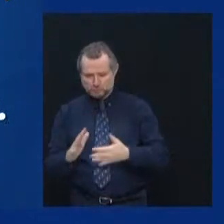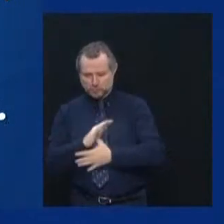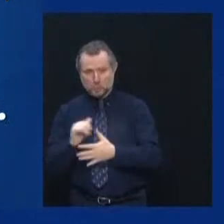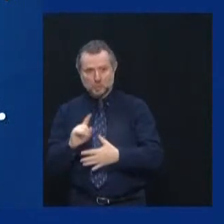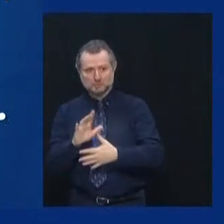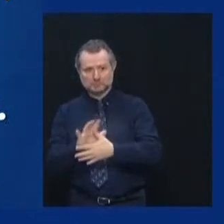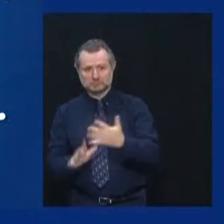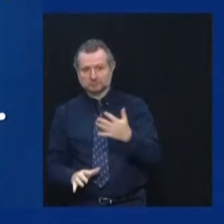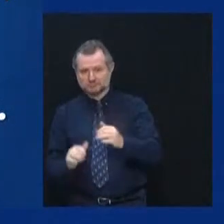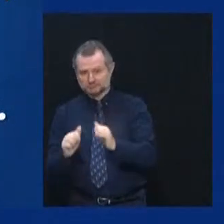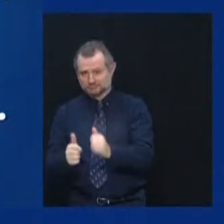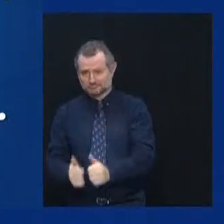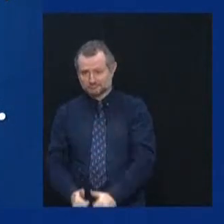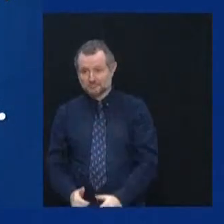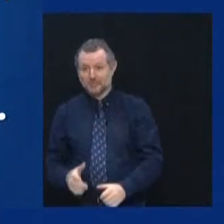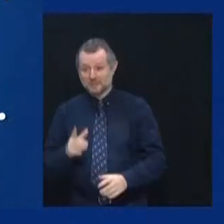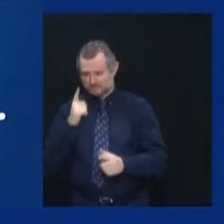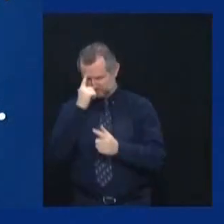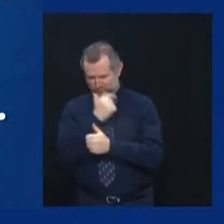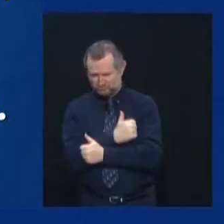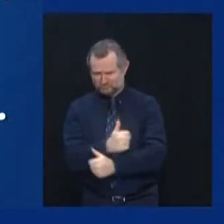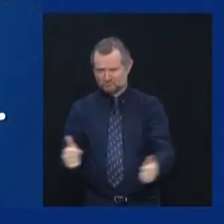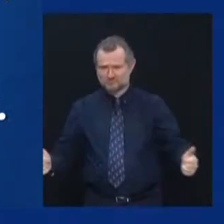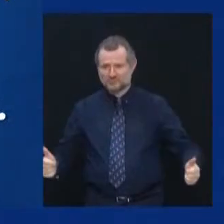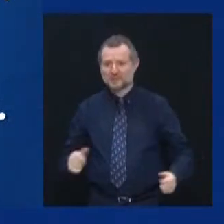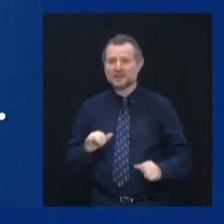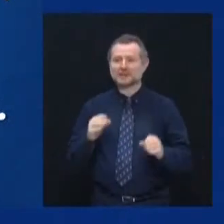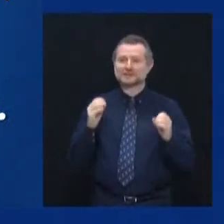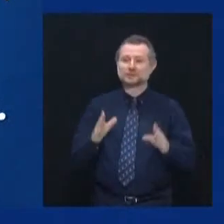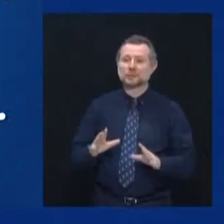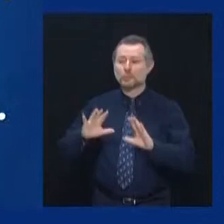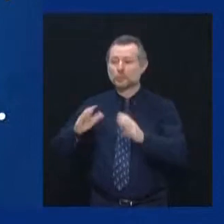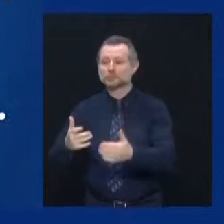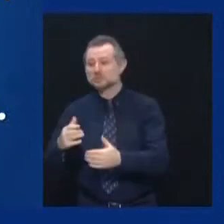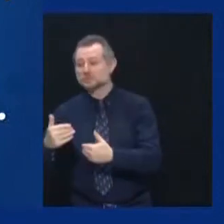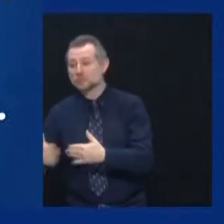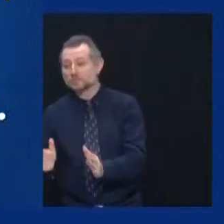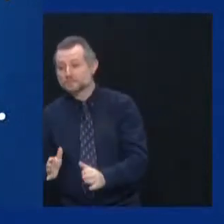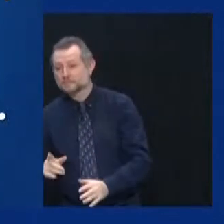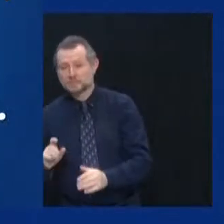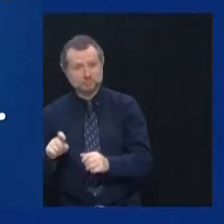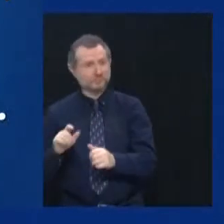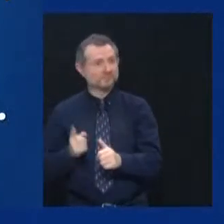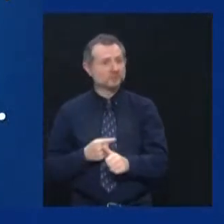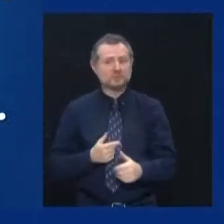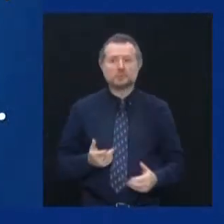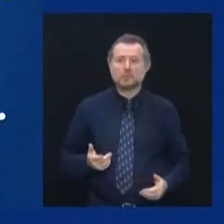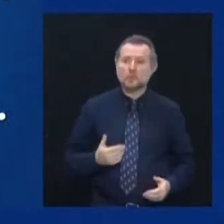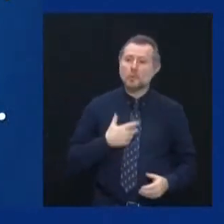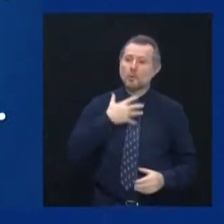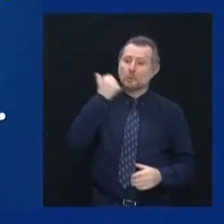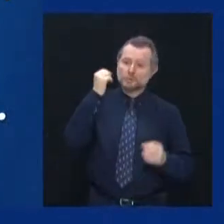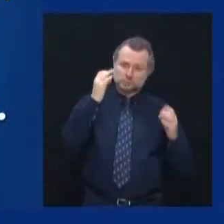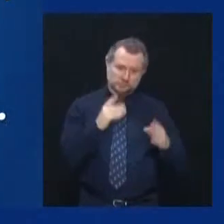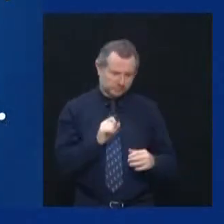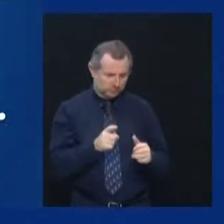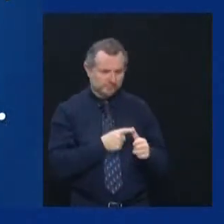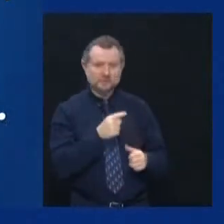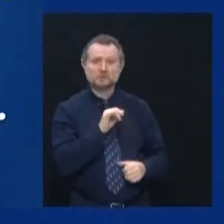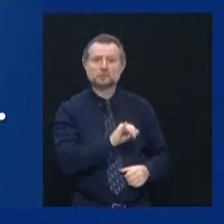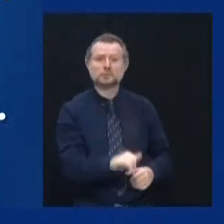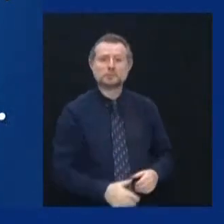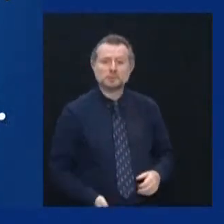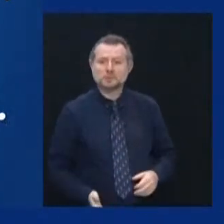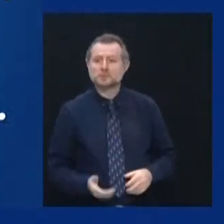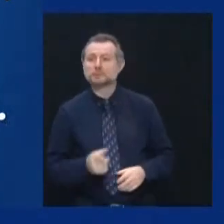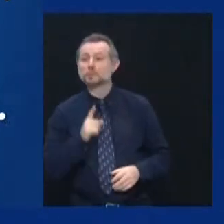Teachers, and I leave it to you, teachers who are in the classroom go first. Teachers who are older go first. You know, I leave